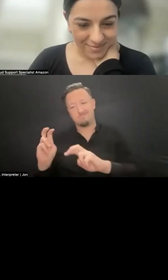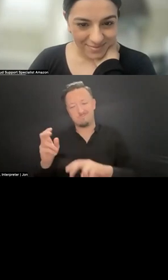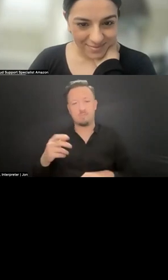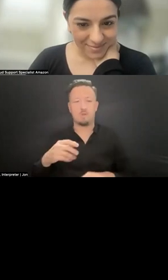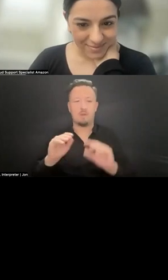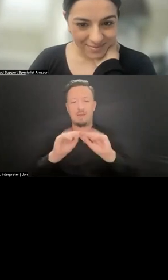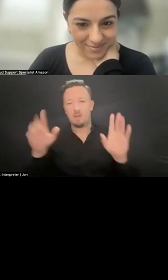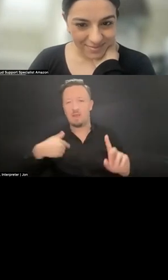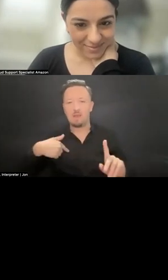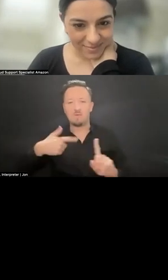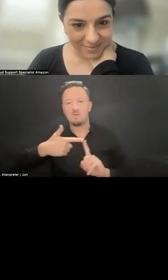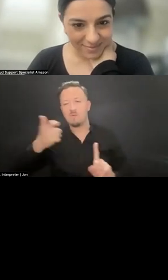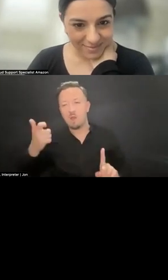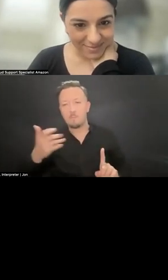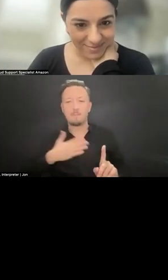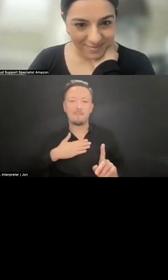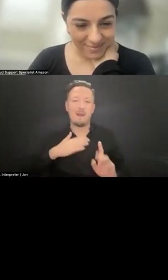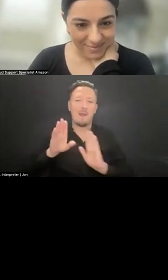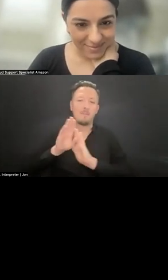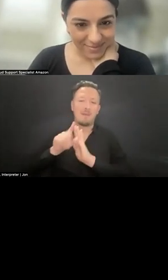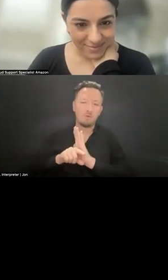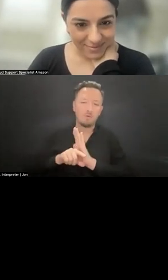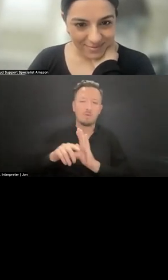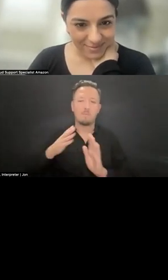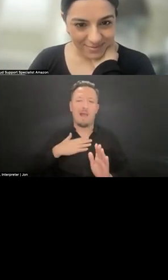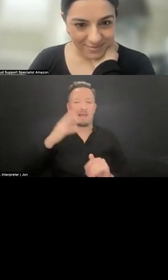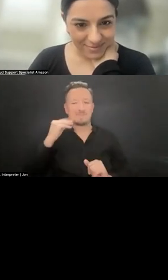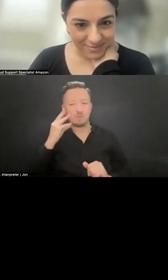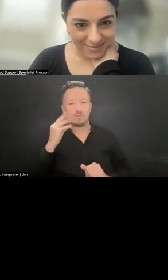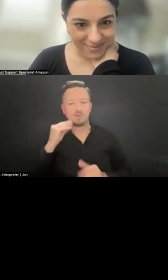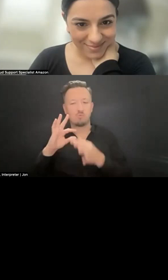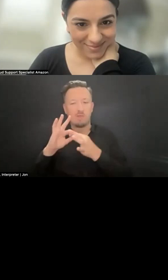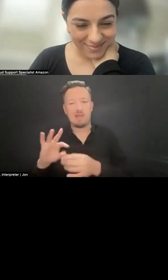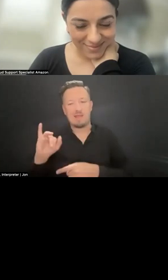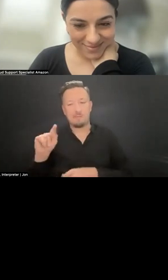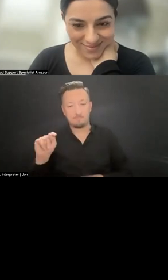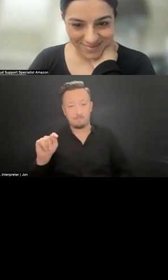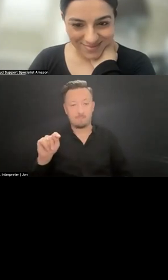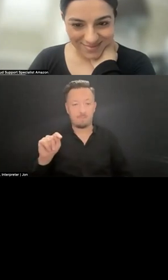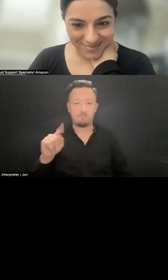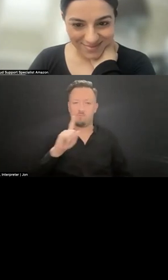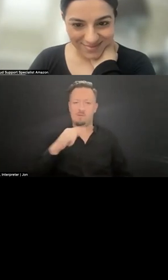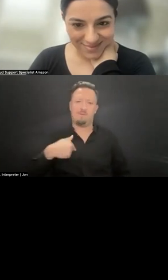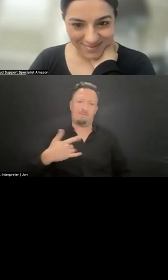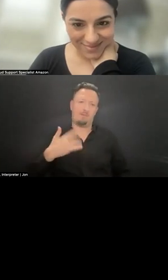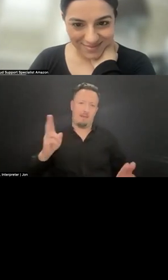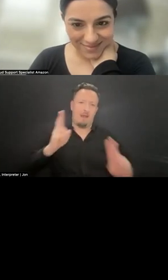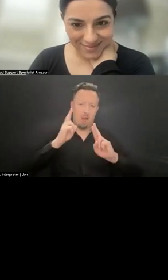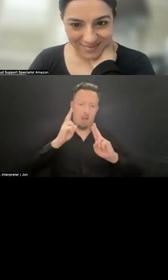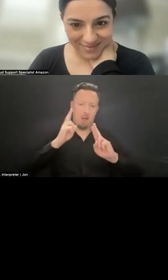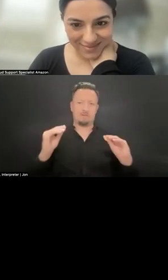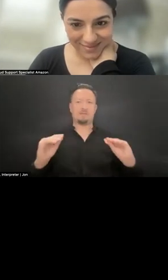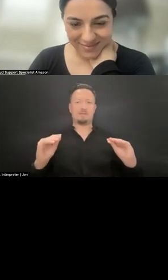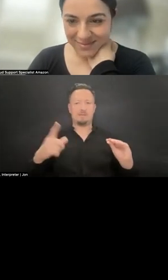from and my background in the IT world. And so again, privilege and an honor to be teaching